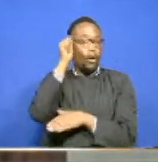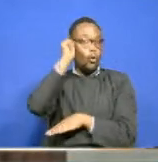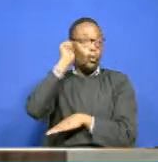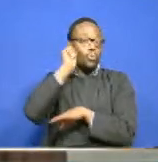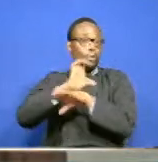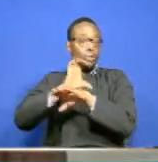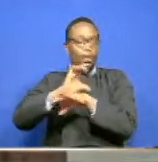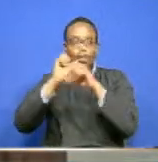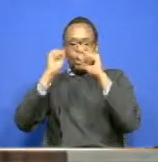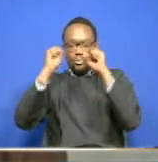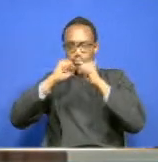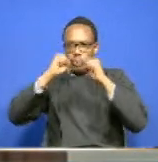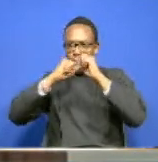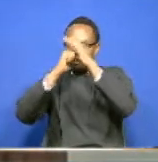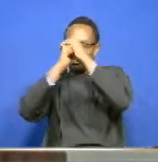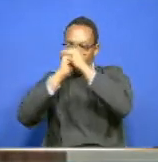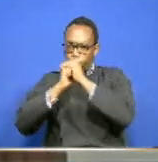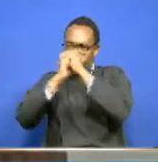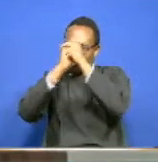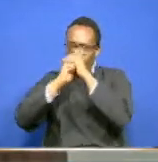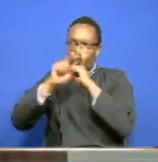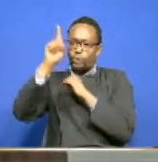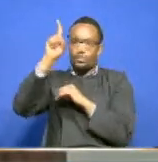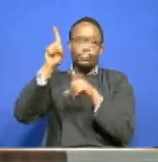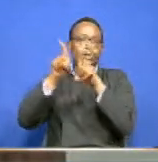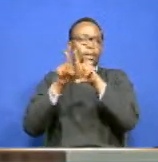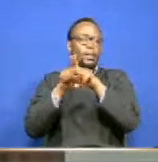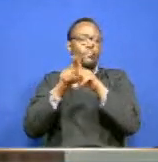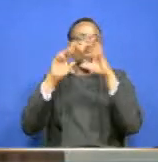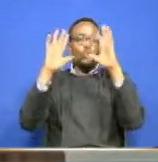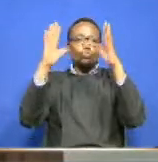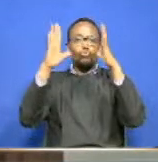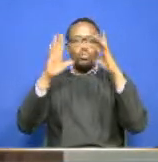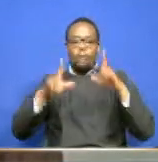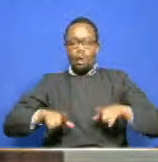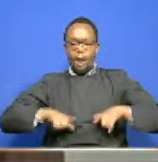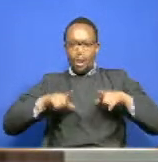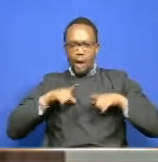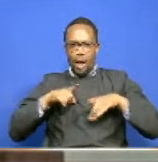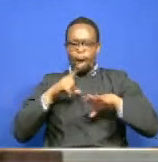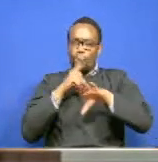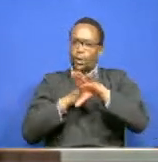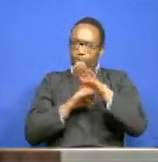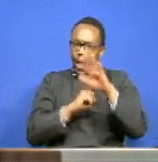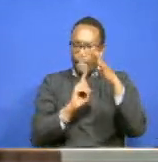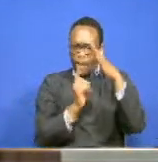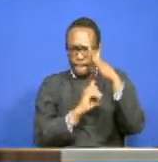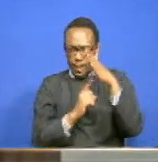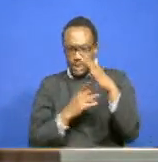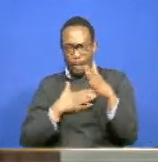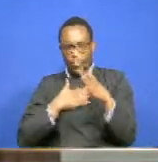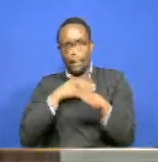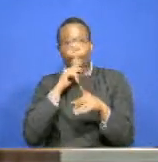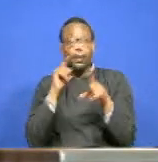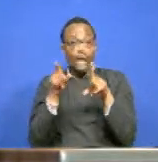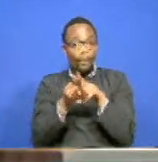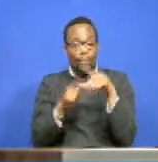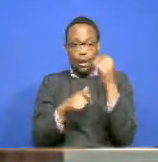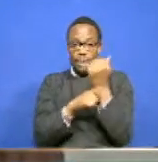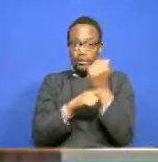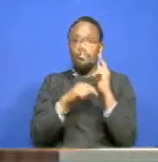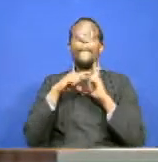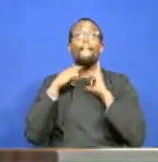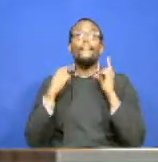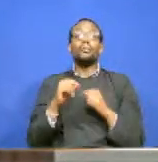to worship him, as we also come to celebrate the life and the time and ministry of our brother,